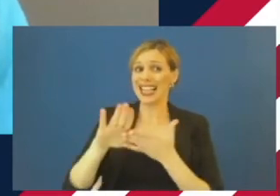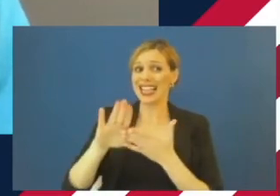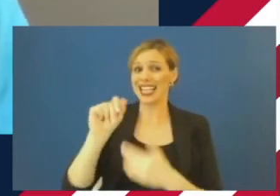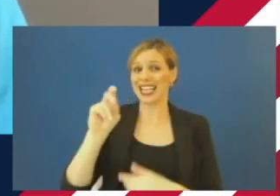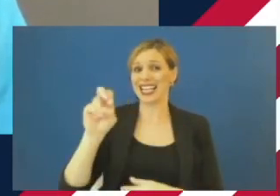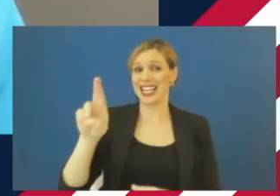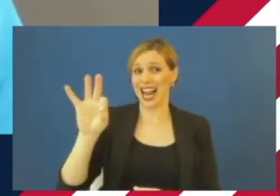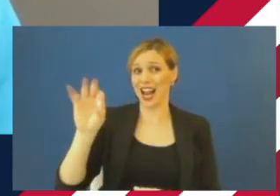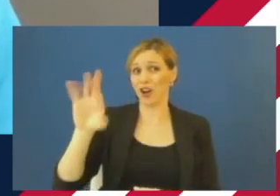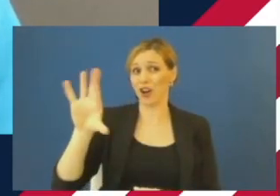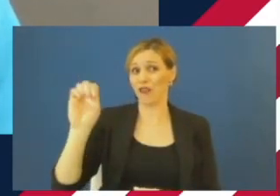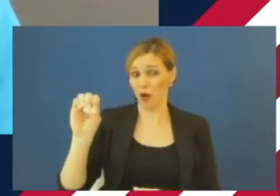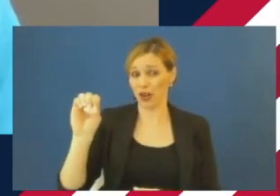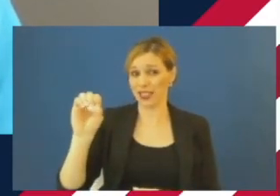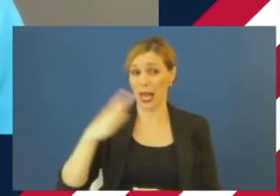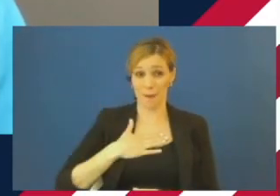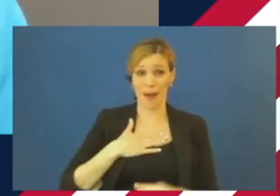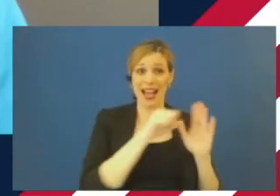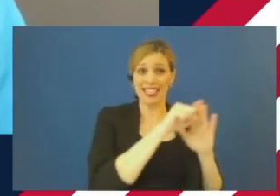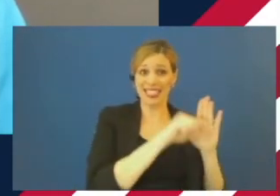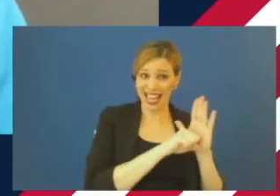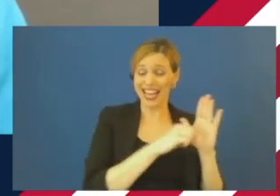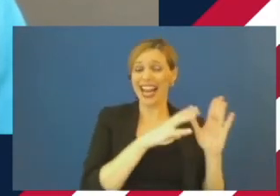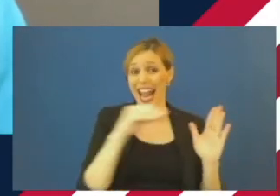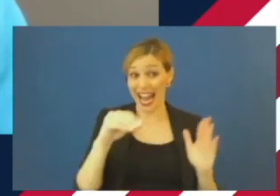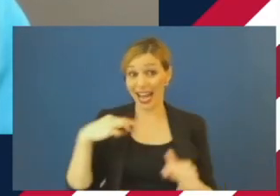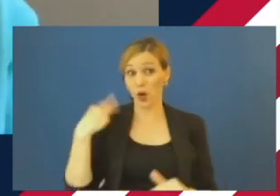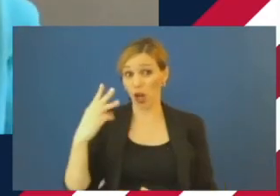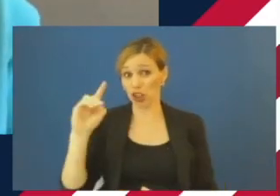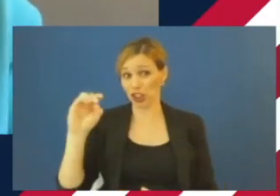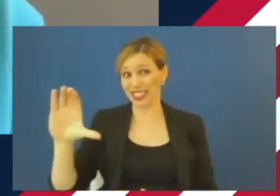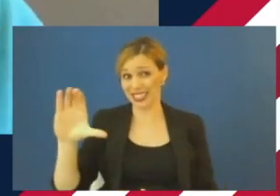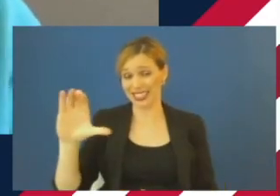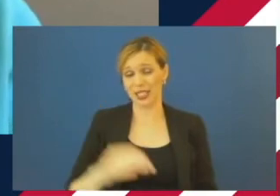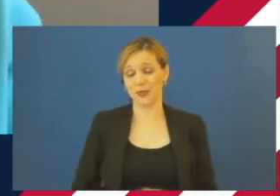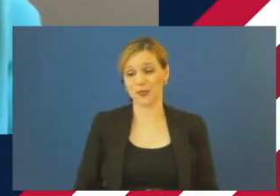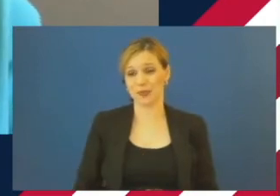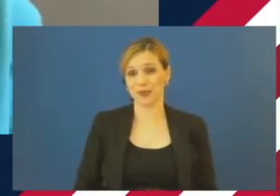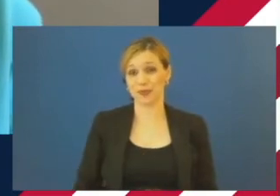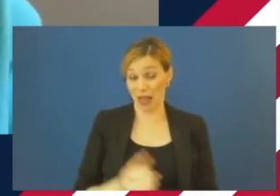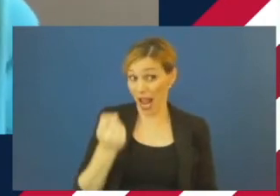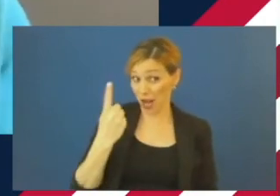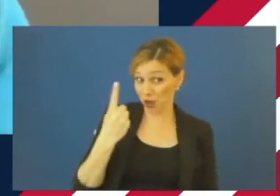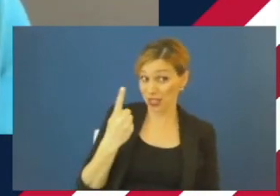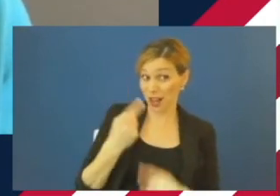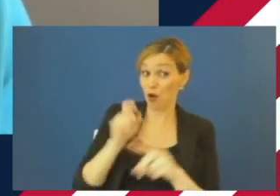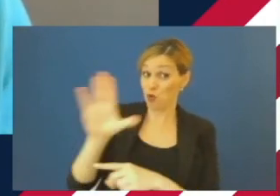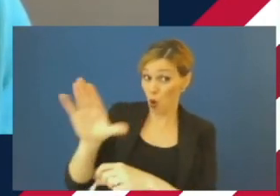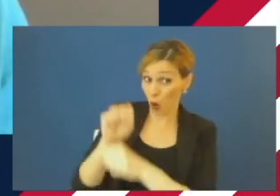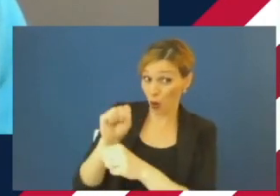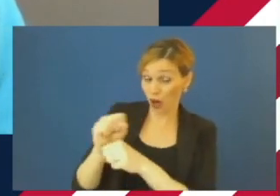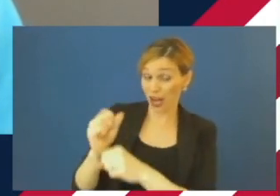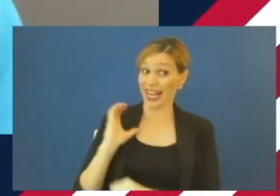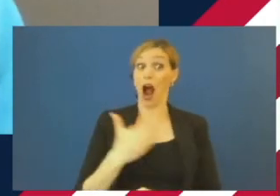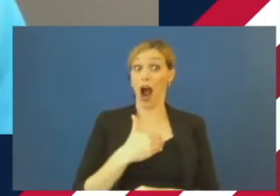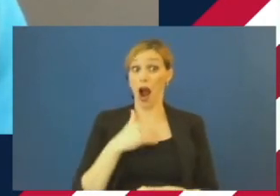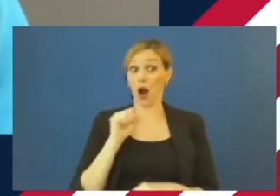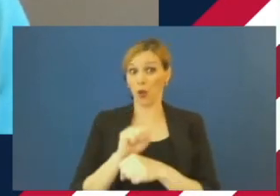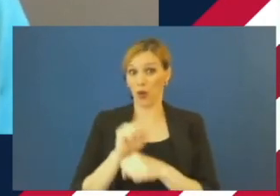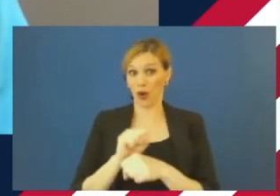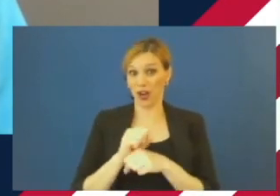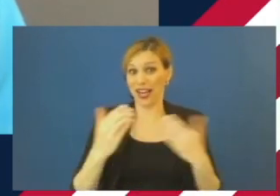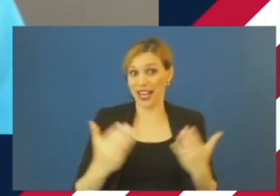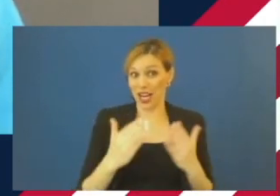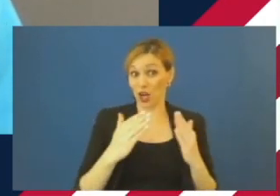in Washington, D.C. as well. I know from your work, or from our work on the House Natural